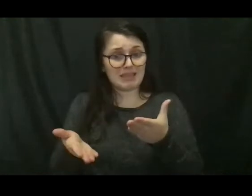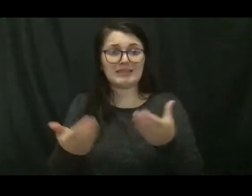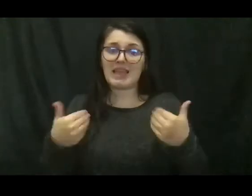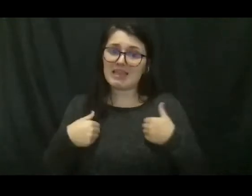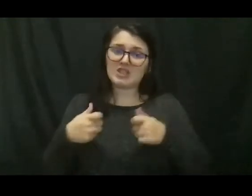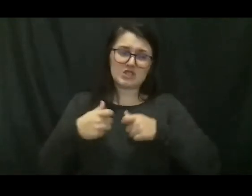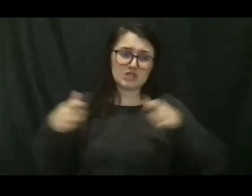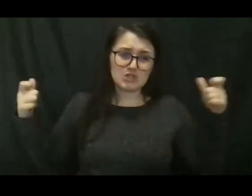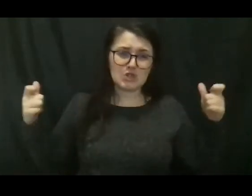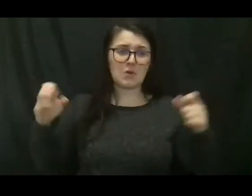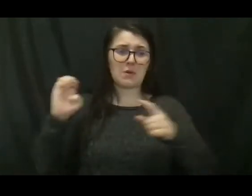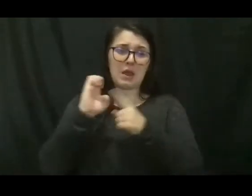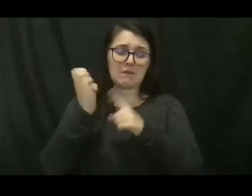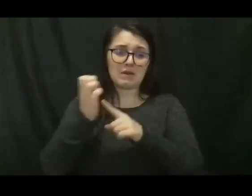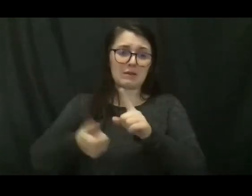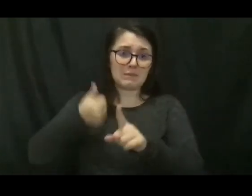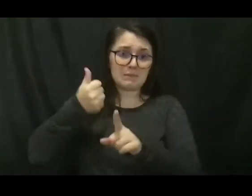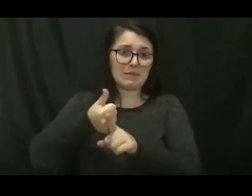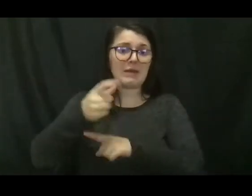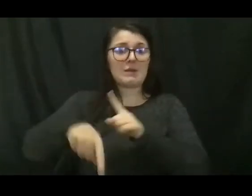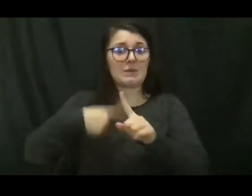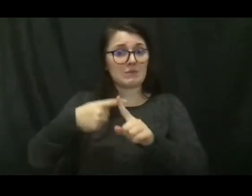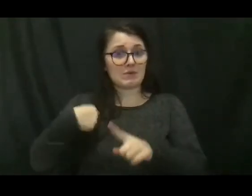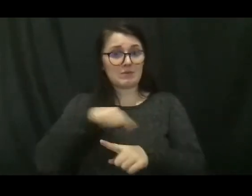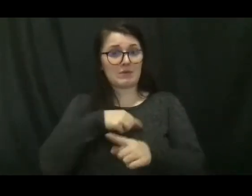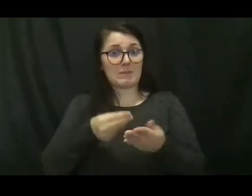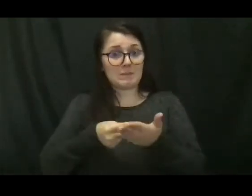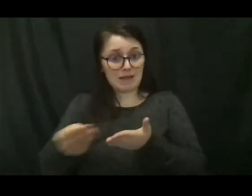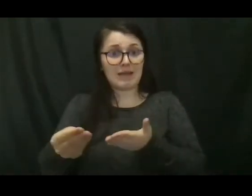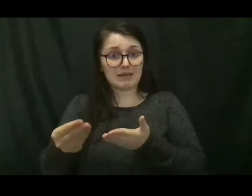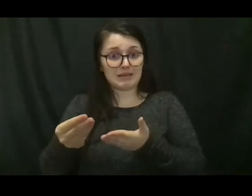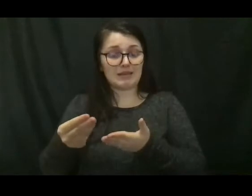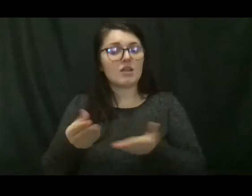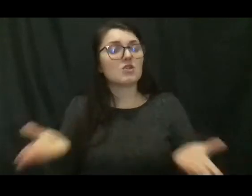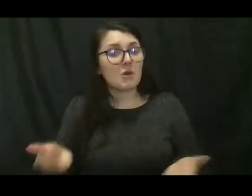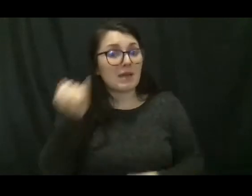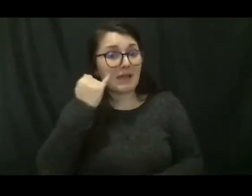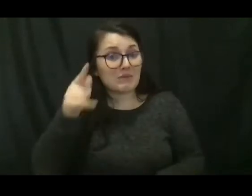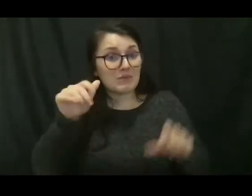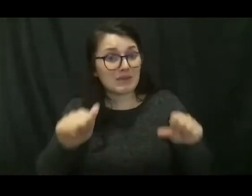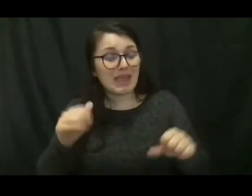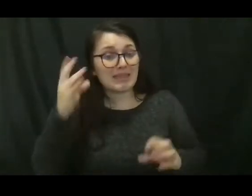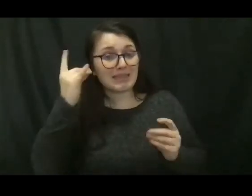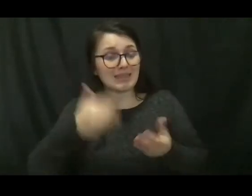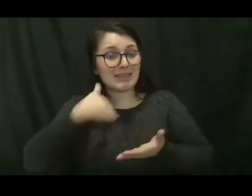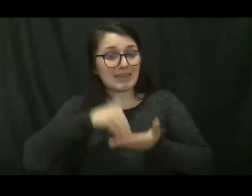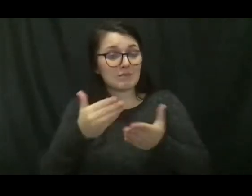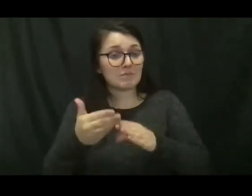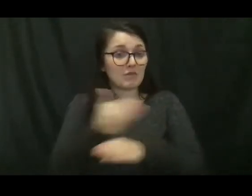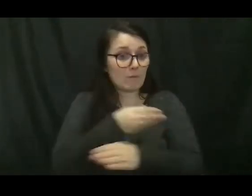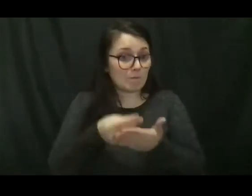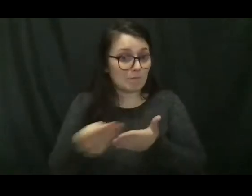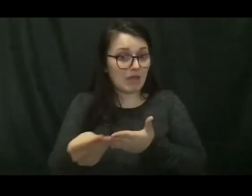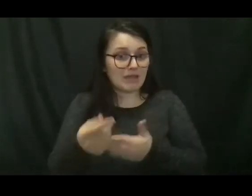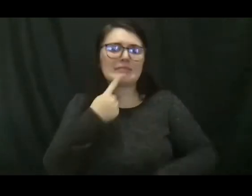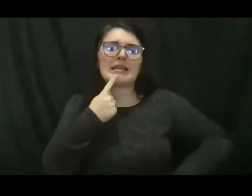major environmental impacts when we're making that stuff. So if you can rethink, maybe if you say, do I